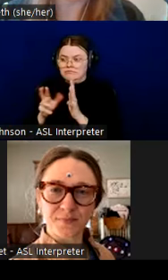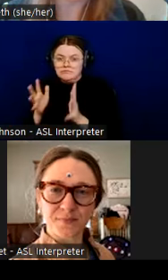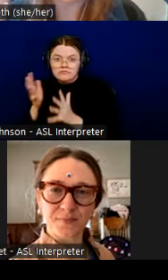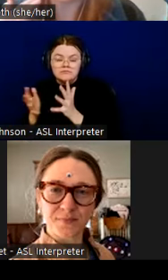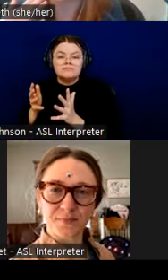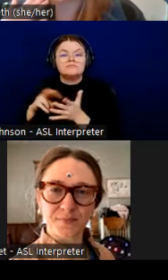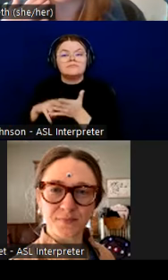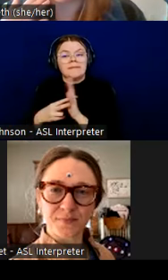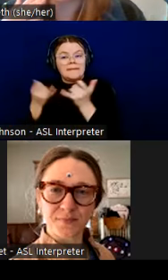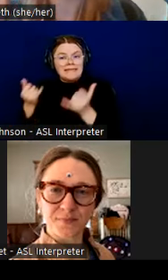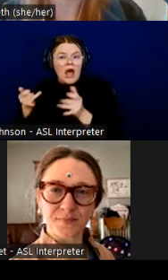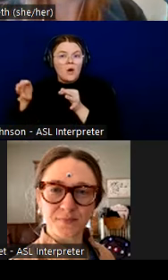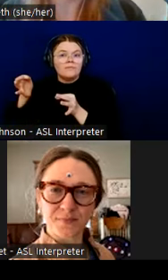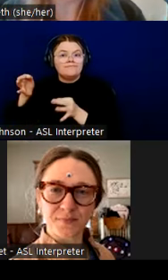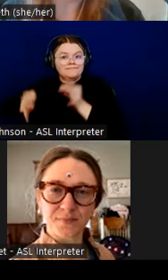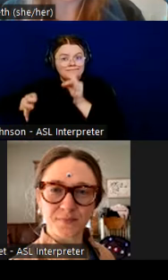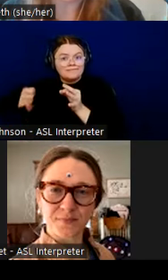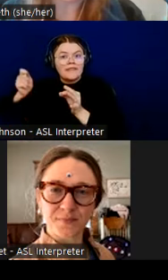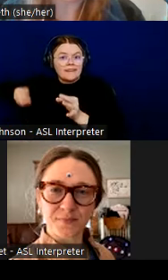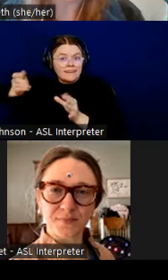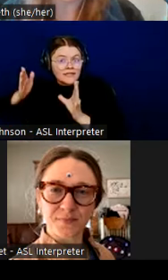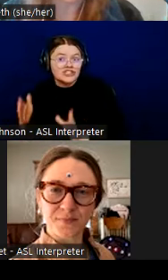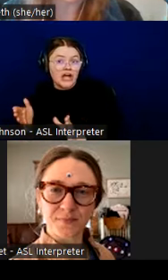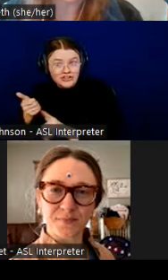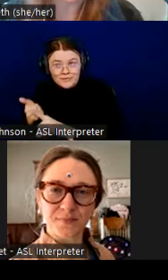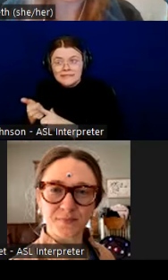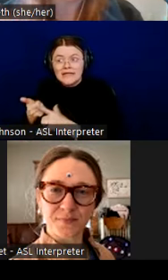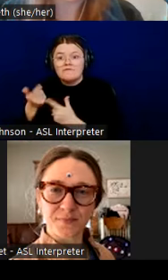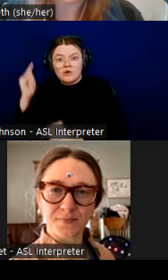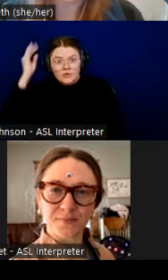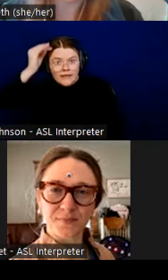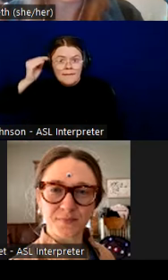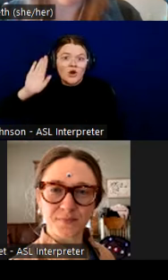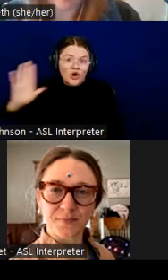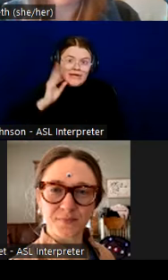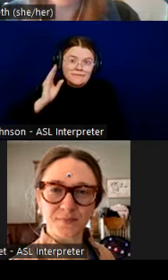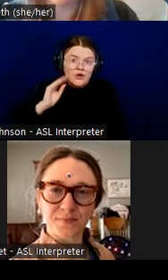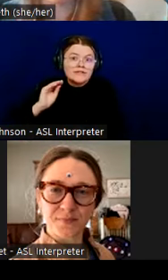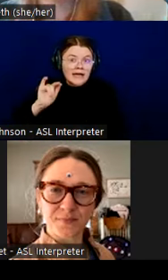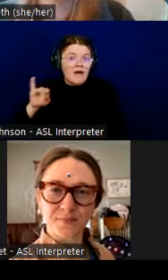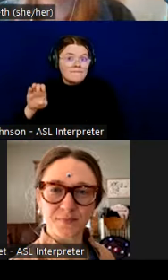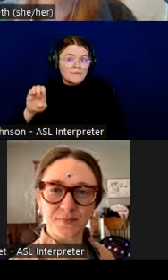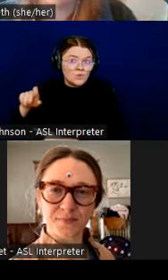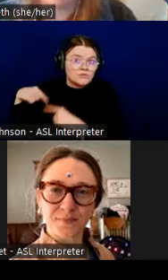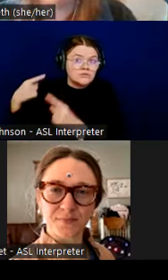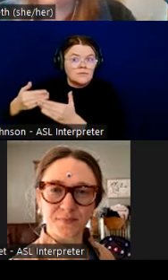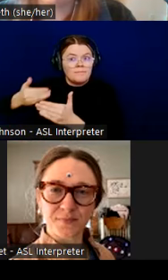judge to consider her experience of ongoing abuse that led to this act of